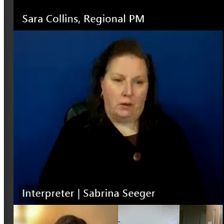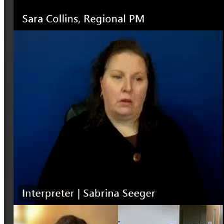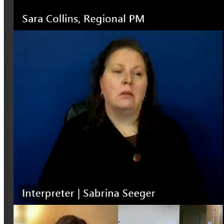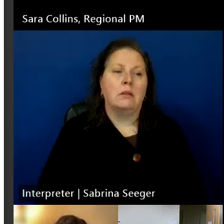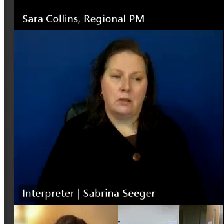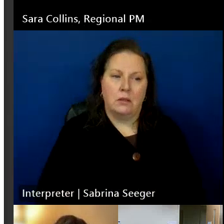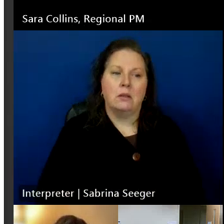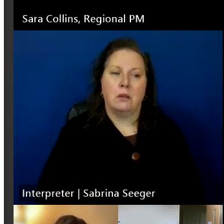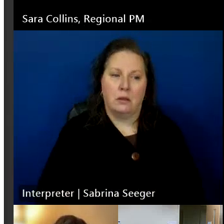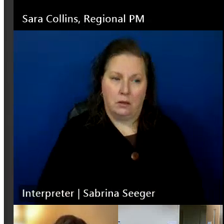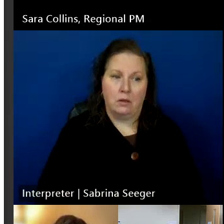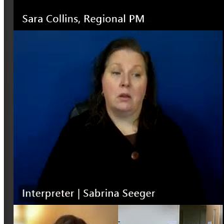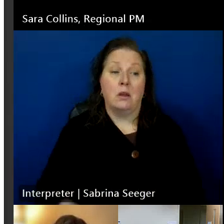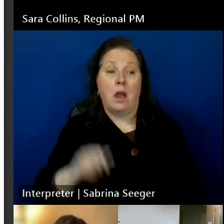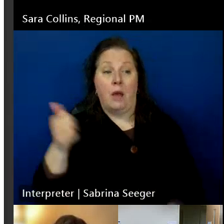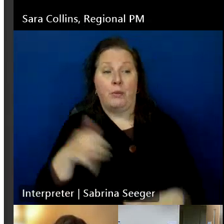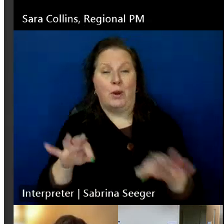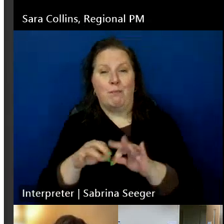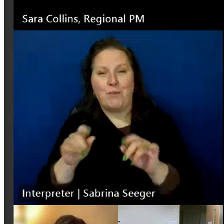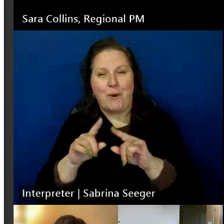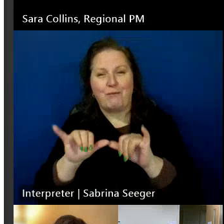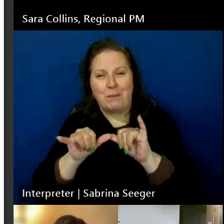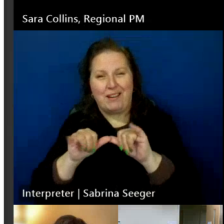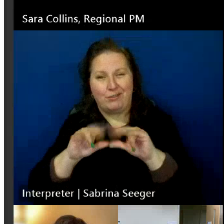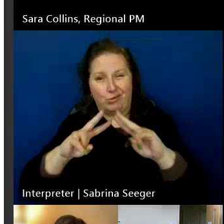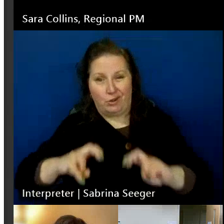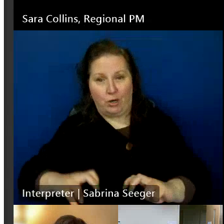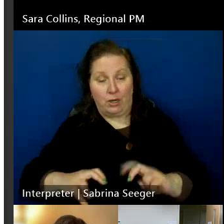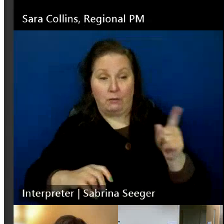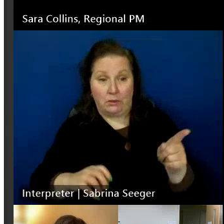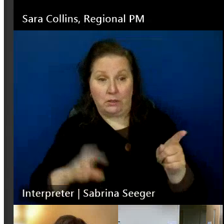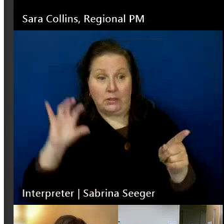lastly, an important finding from the engineering analysis is that